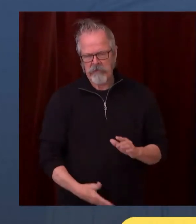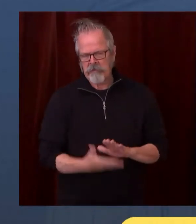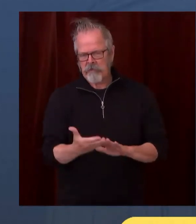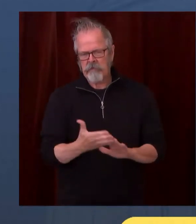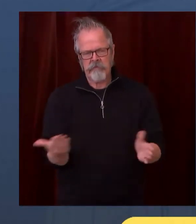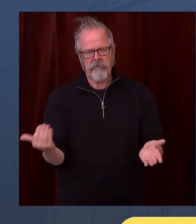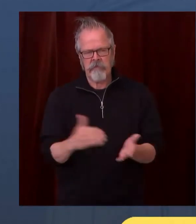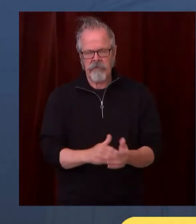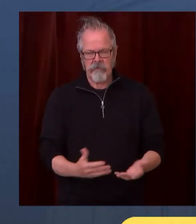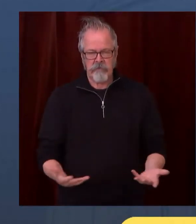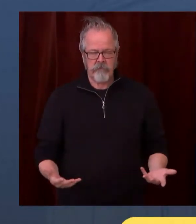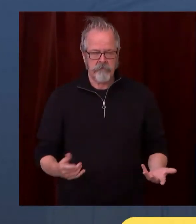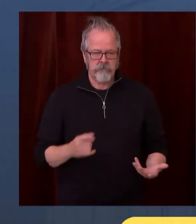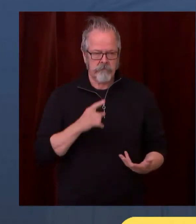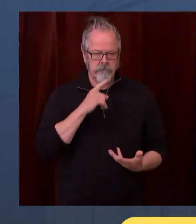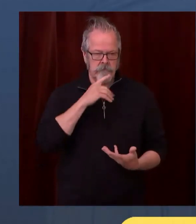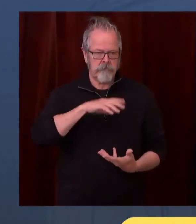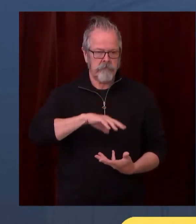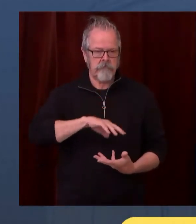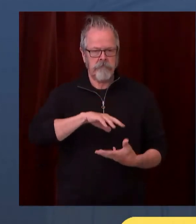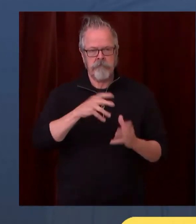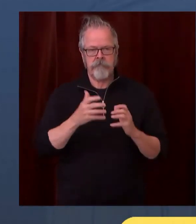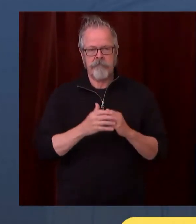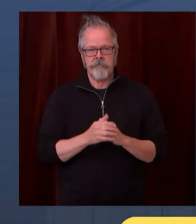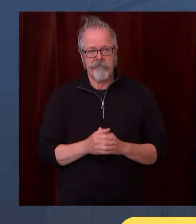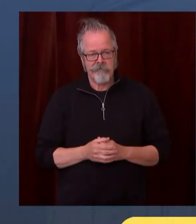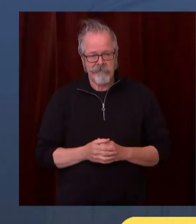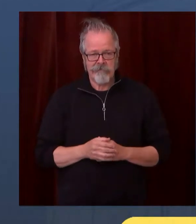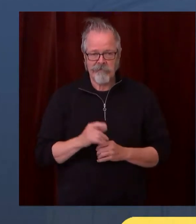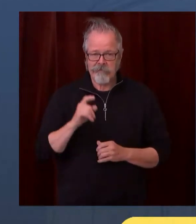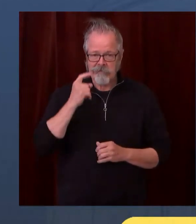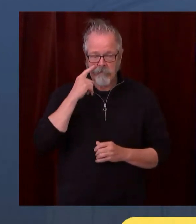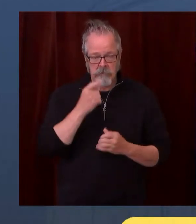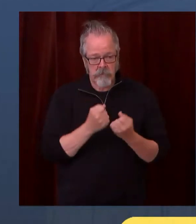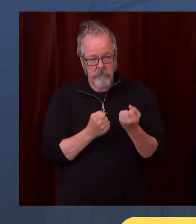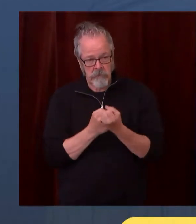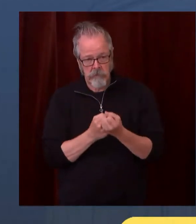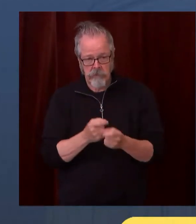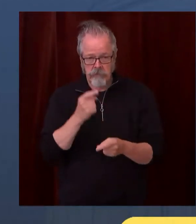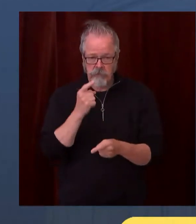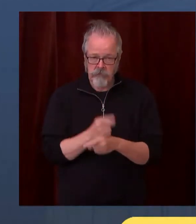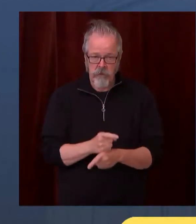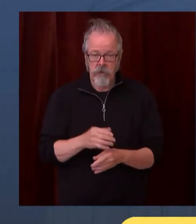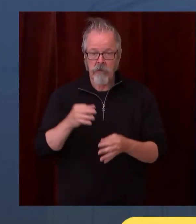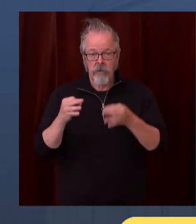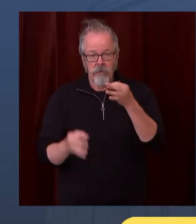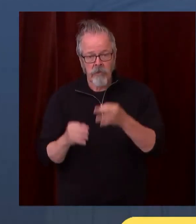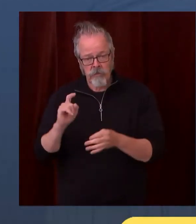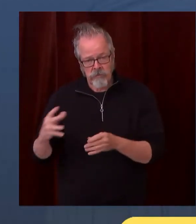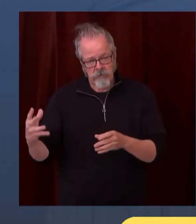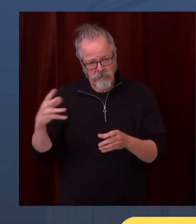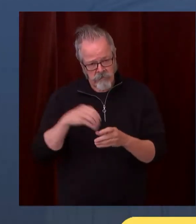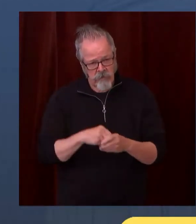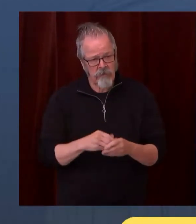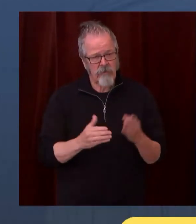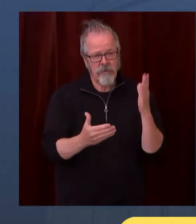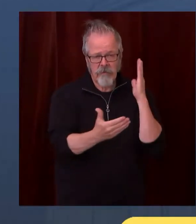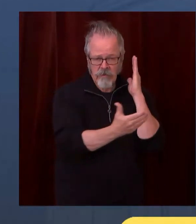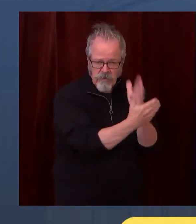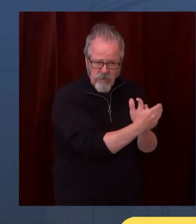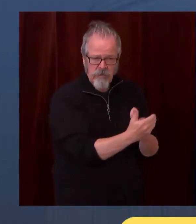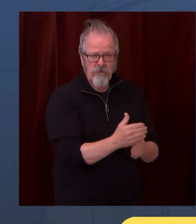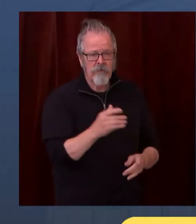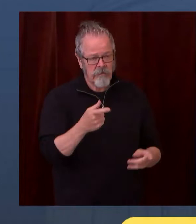court order the administration so we have some enforcement ability. The promises of Donald Trump are not